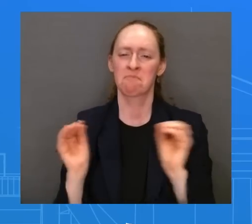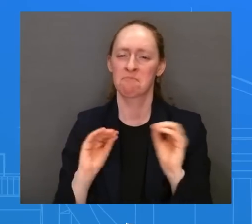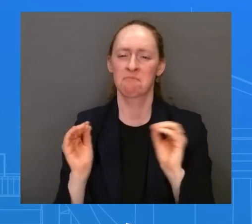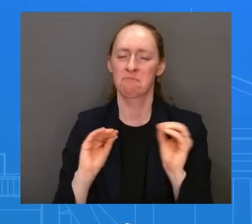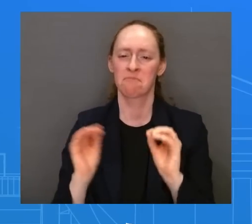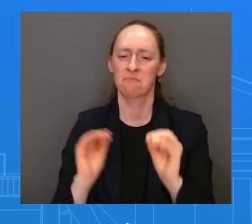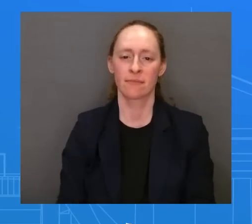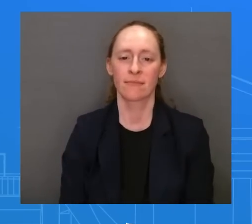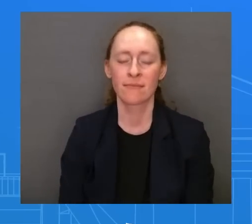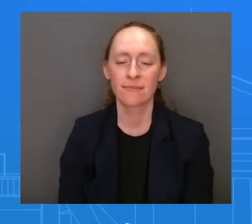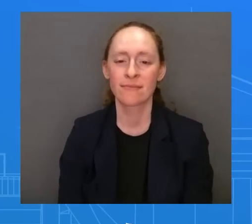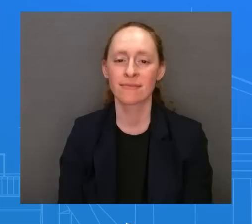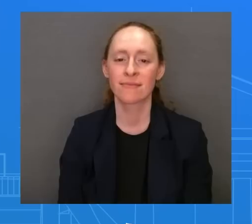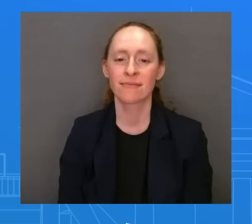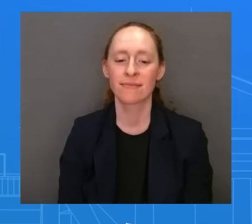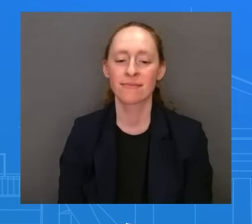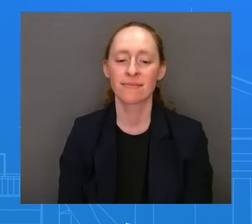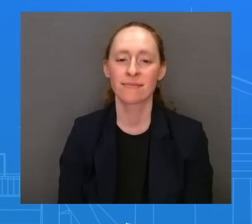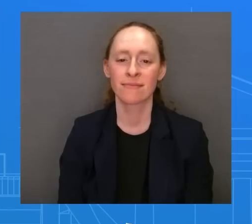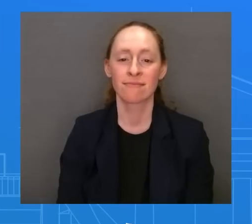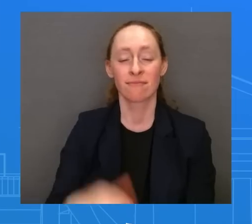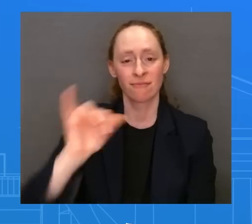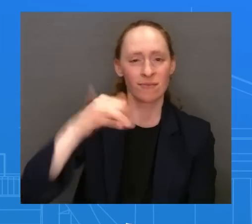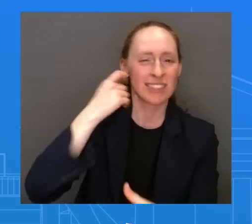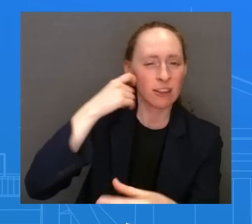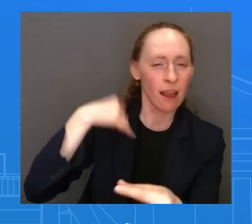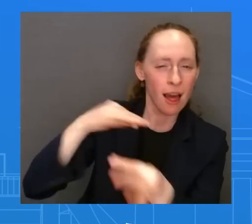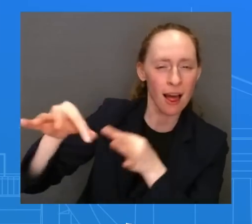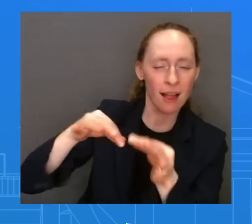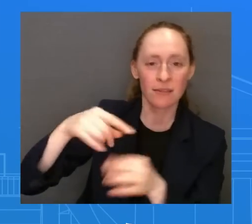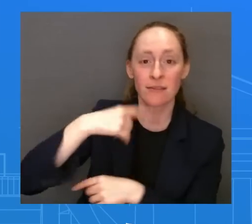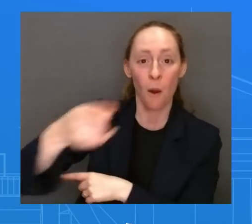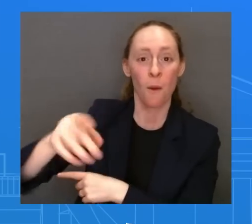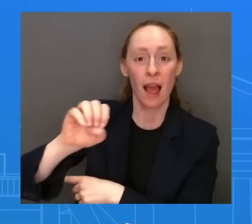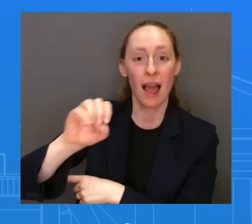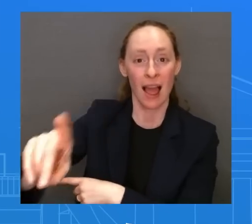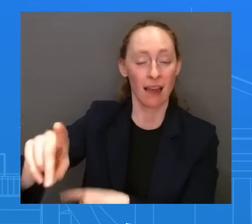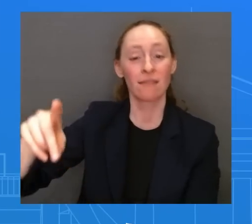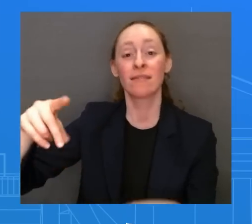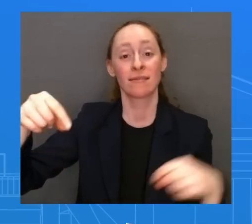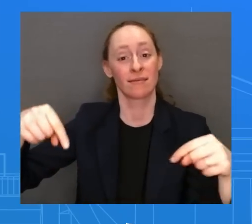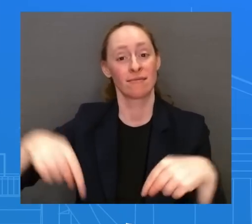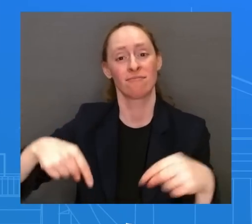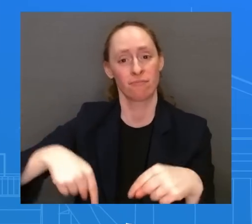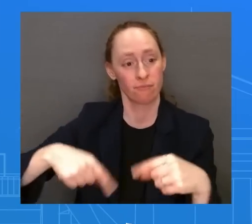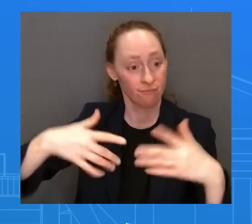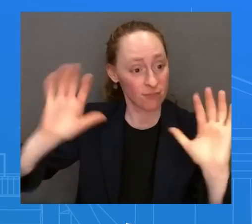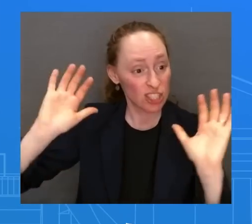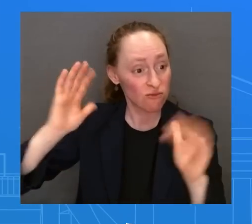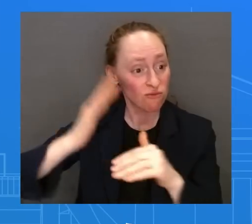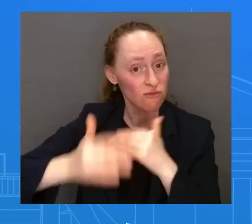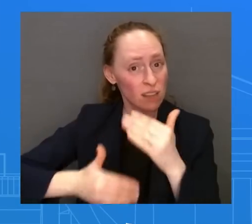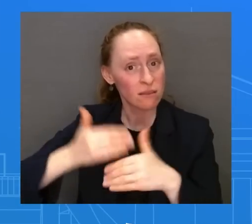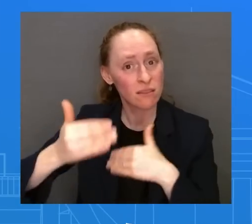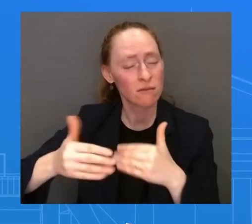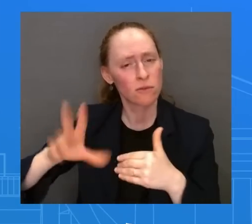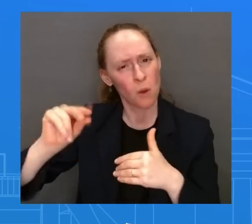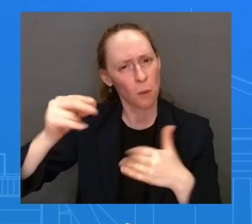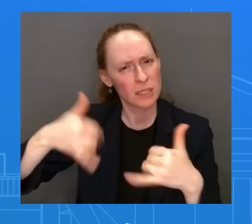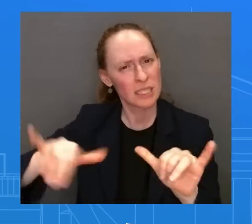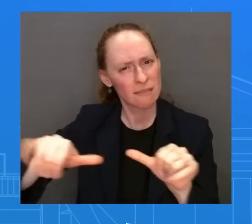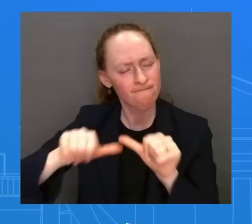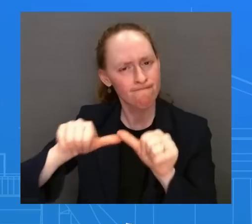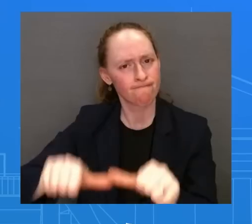next muscle movement in what will be a long process to better understand and comprehend and adjust to what we learned and what we did in